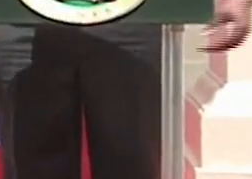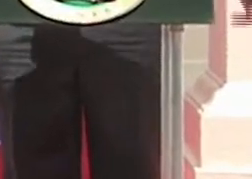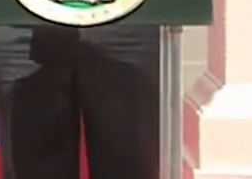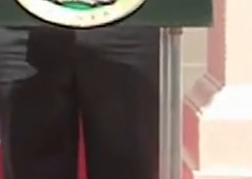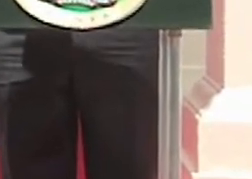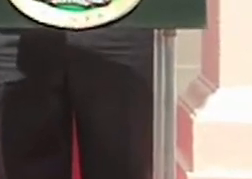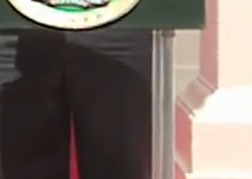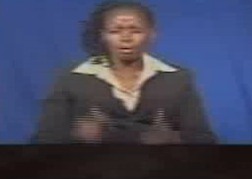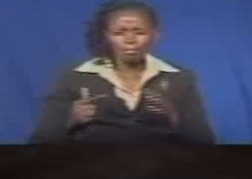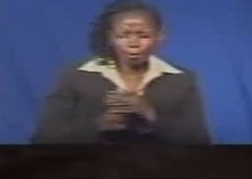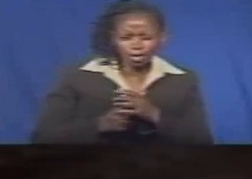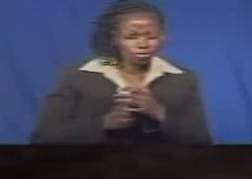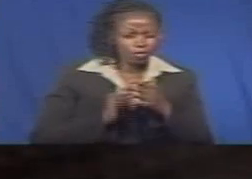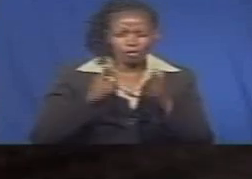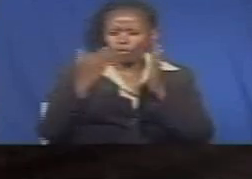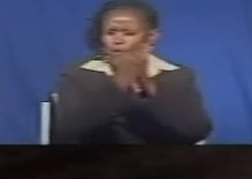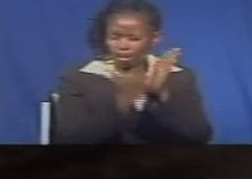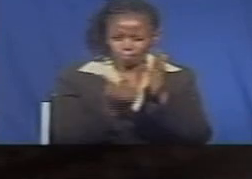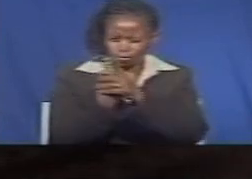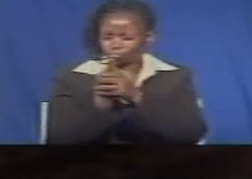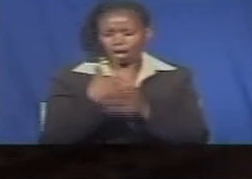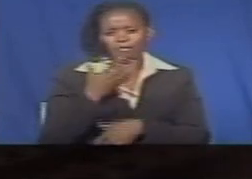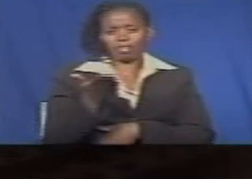pick replacements and deliver the names to the